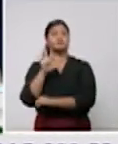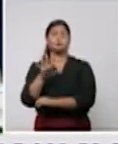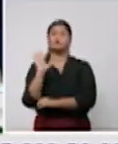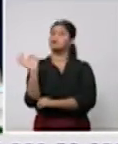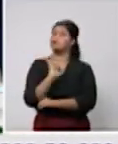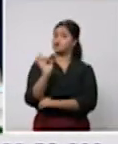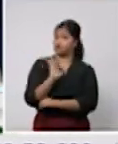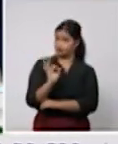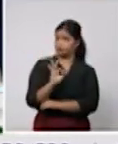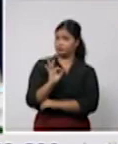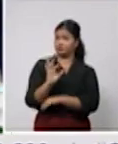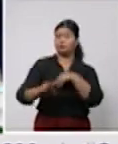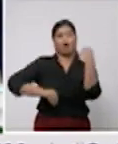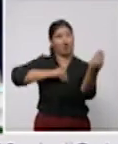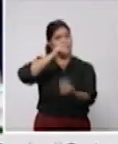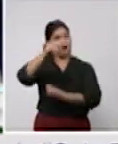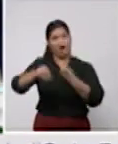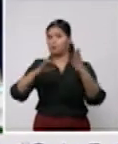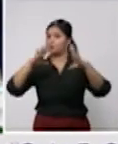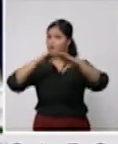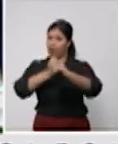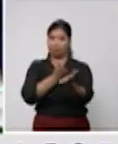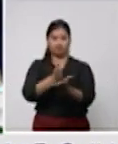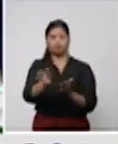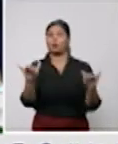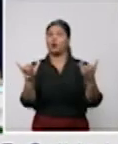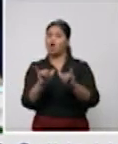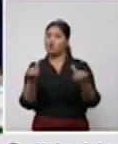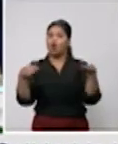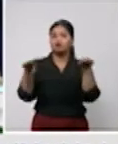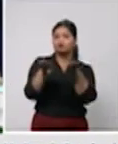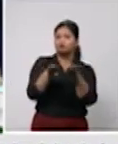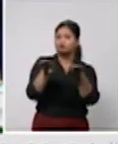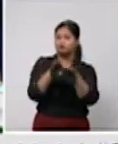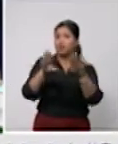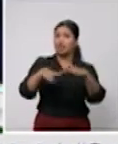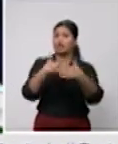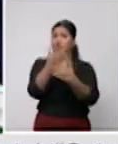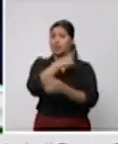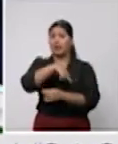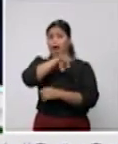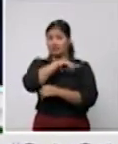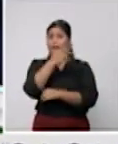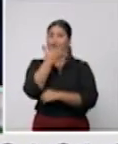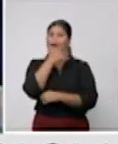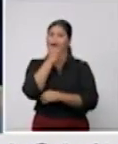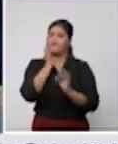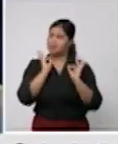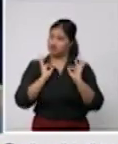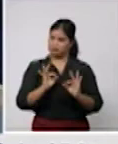diagnosed cases in the country. Meanwhile, 44 are female, for